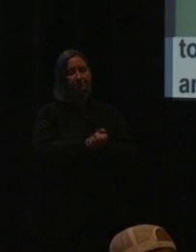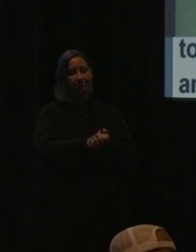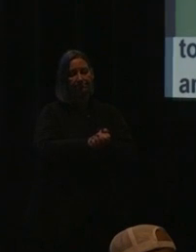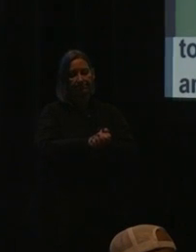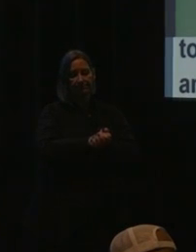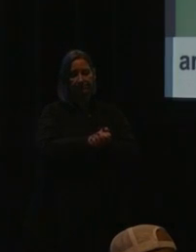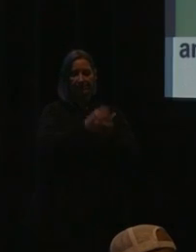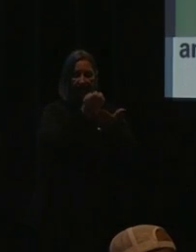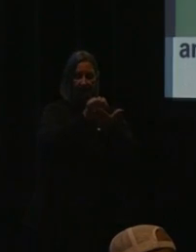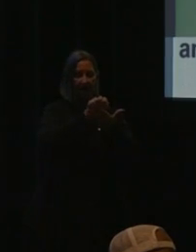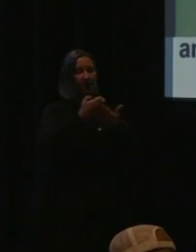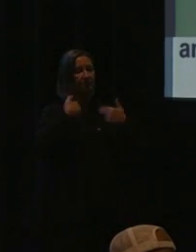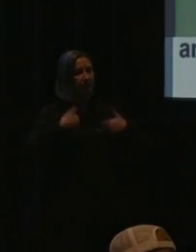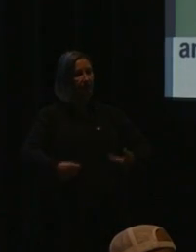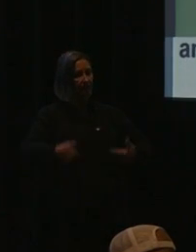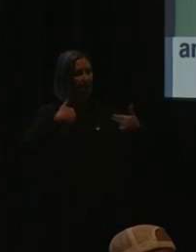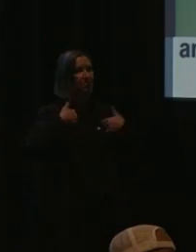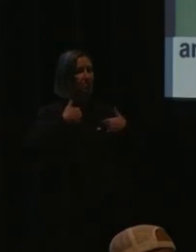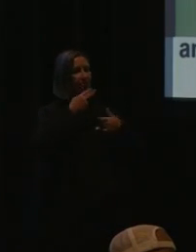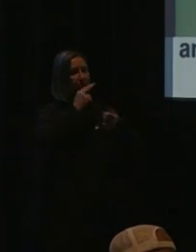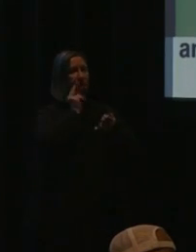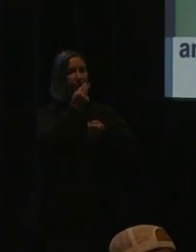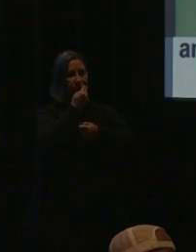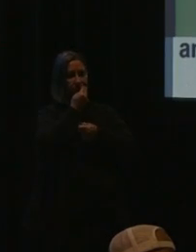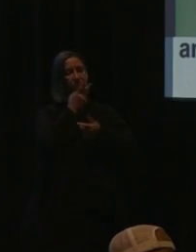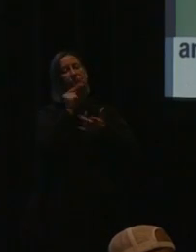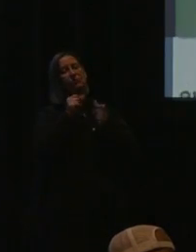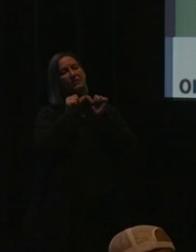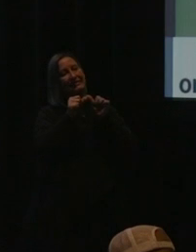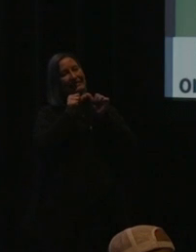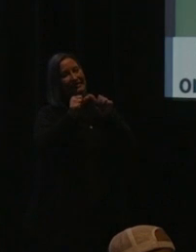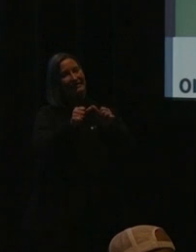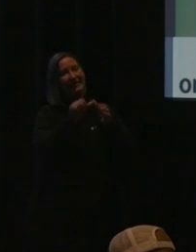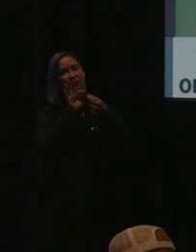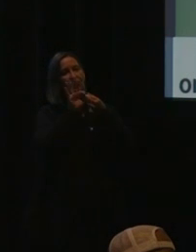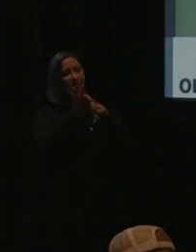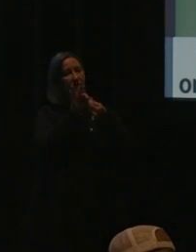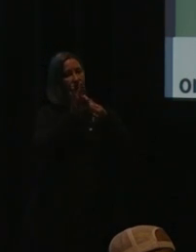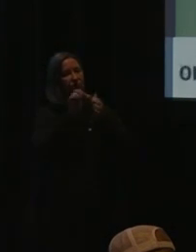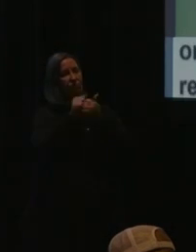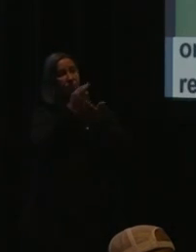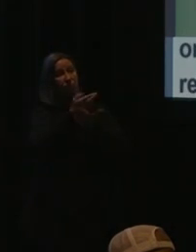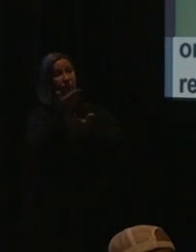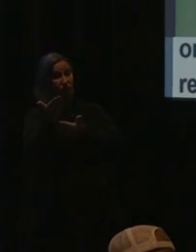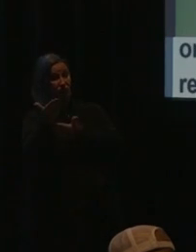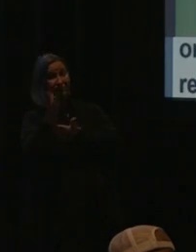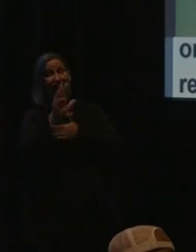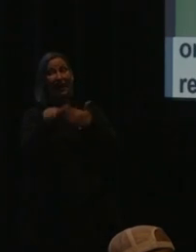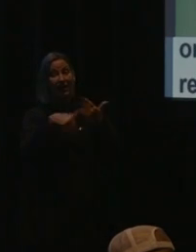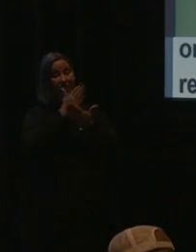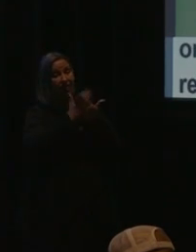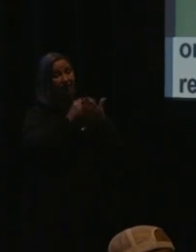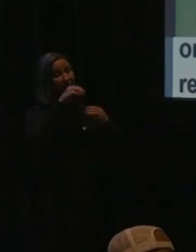By including the word community, there's an emphasis on strengthening the existing and developing new relationships among all resources and all elements within the